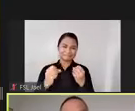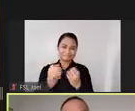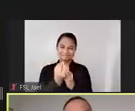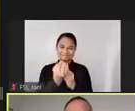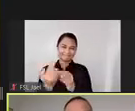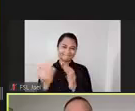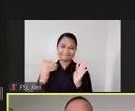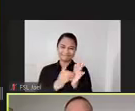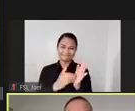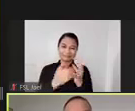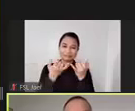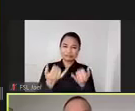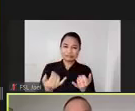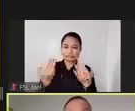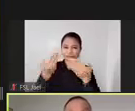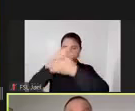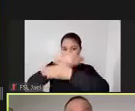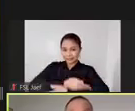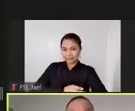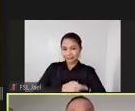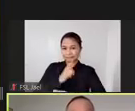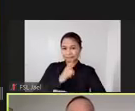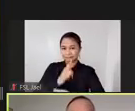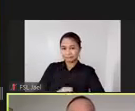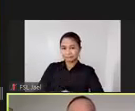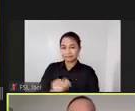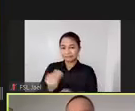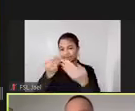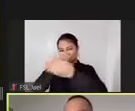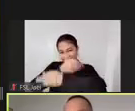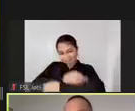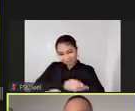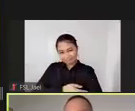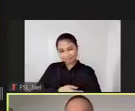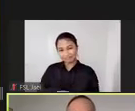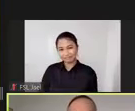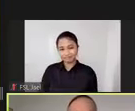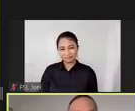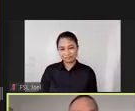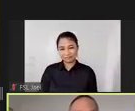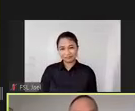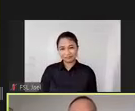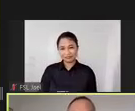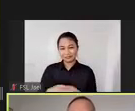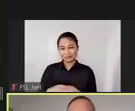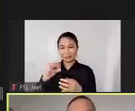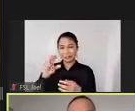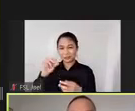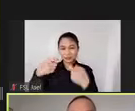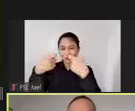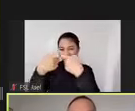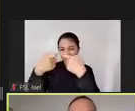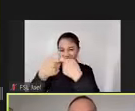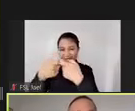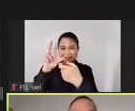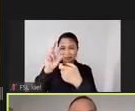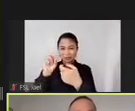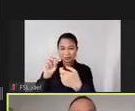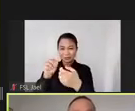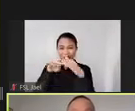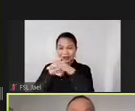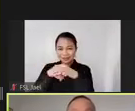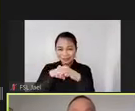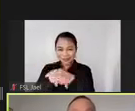to impossible. But we at the foundation look at challenges with a positive perspective. While we are aware of the bounds